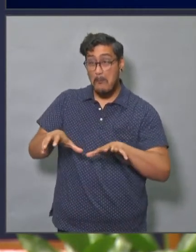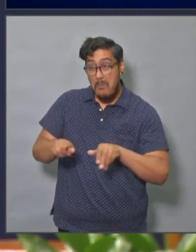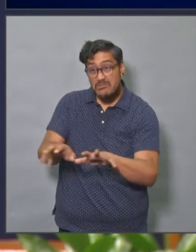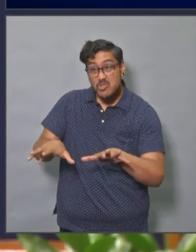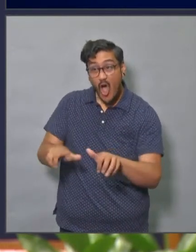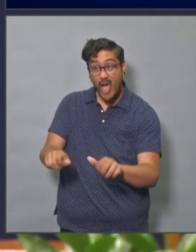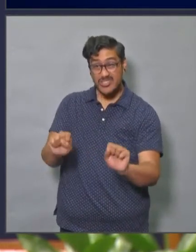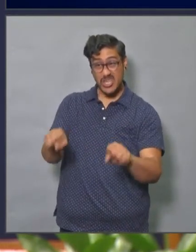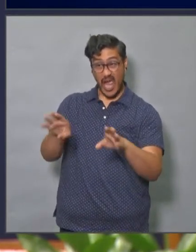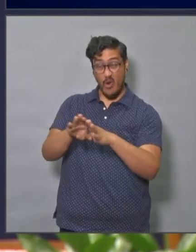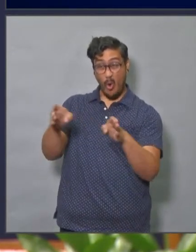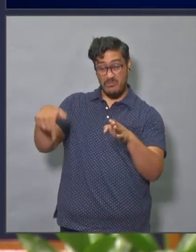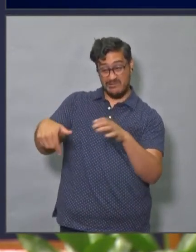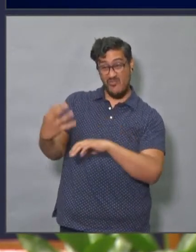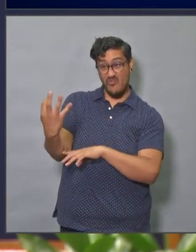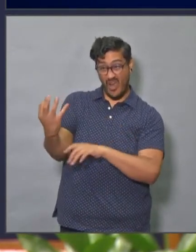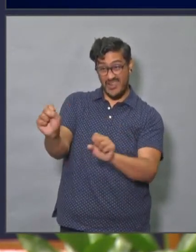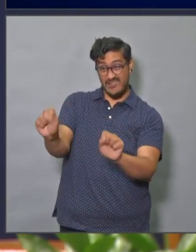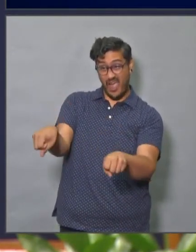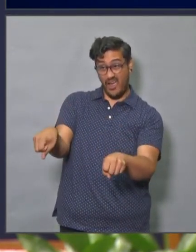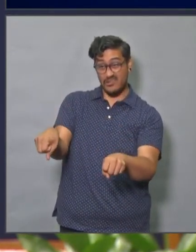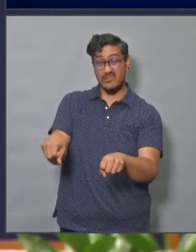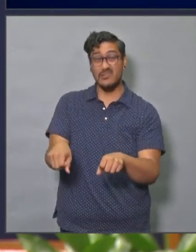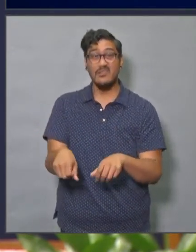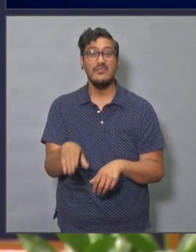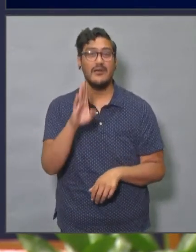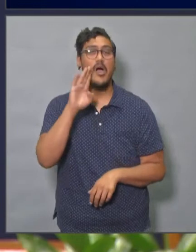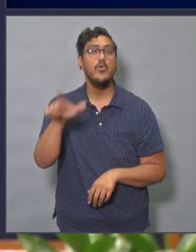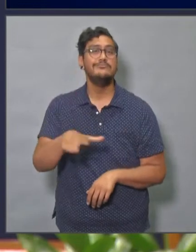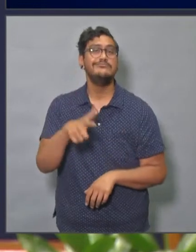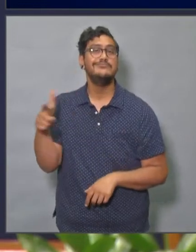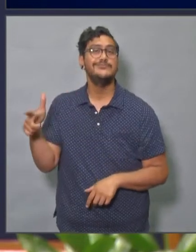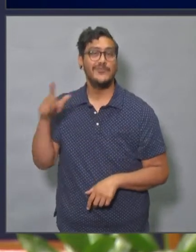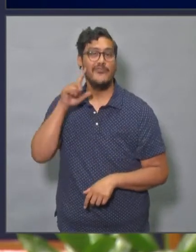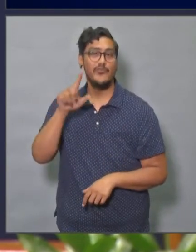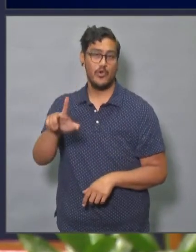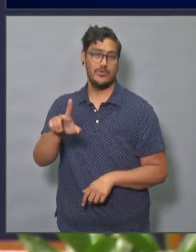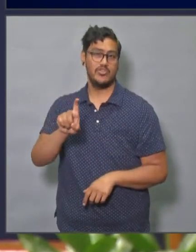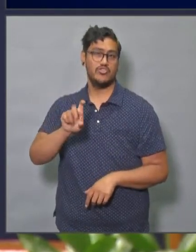Friday? That's all I have. Thank you. I'll turn it over to Dr. Ferrer. Thank you.